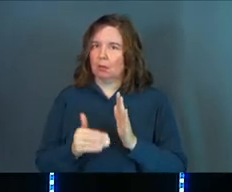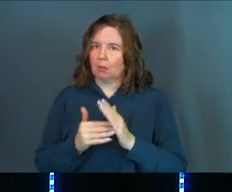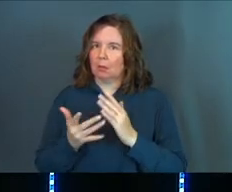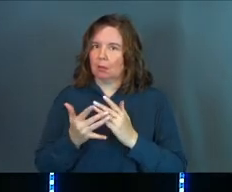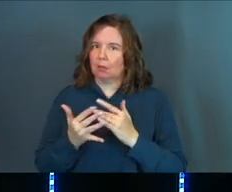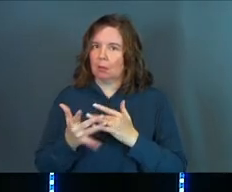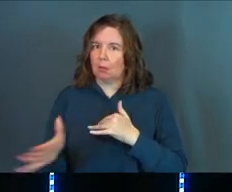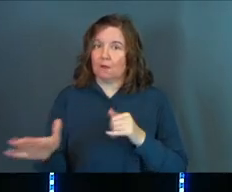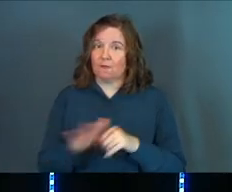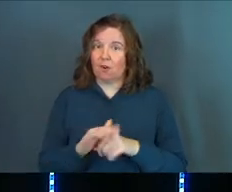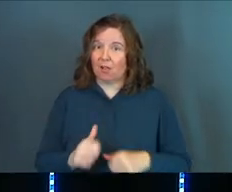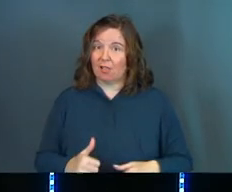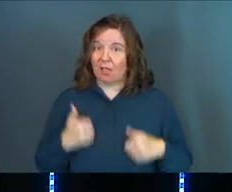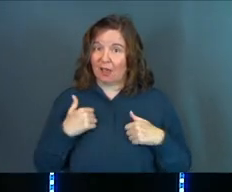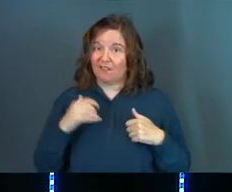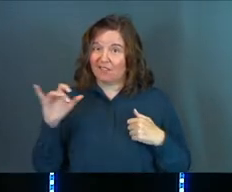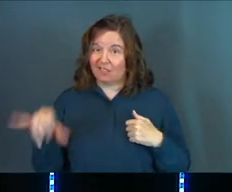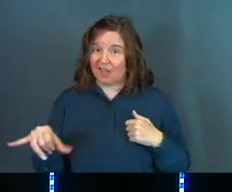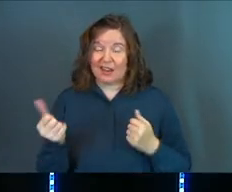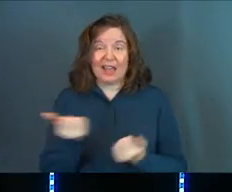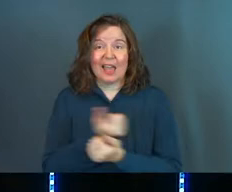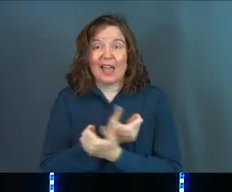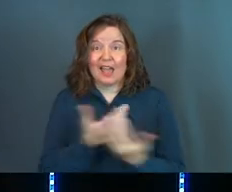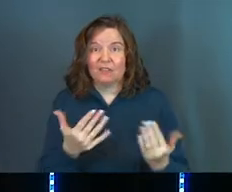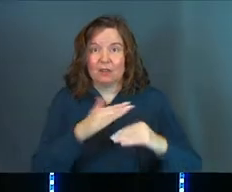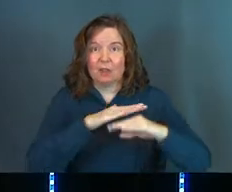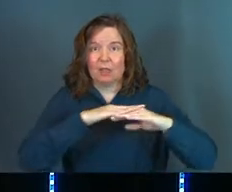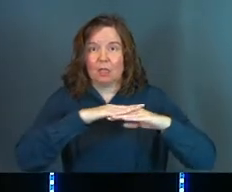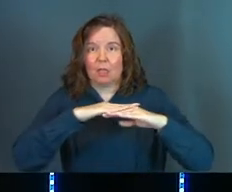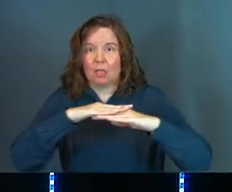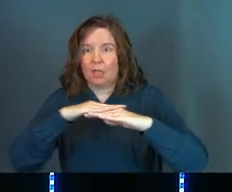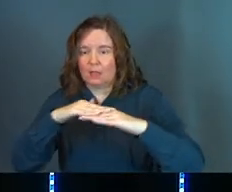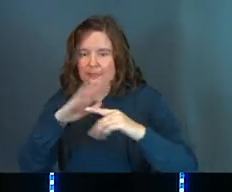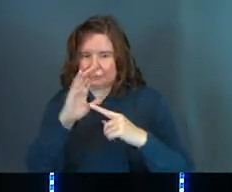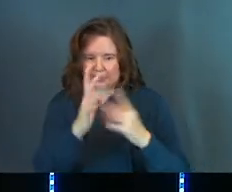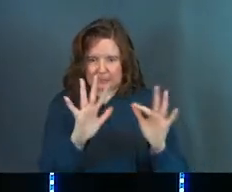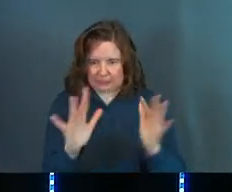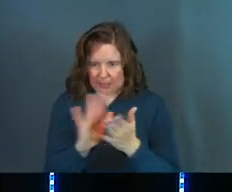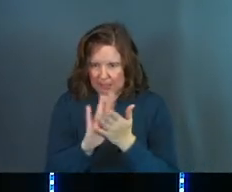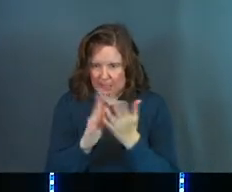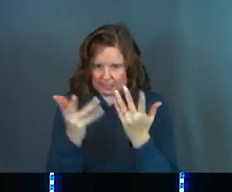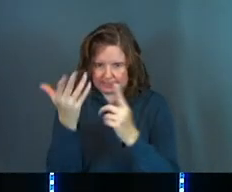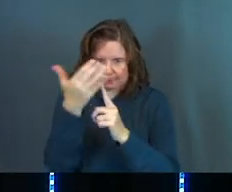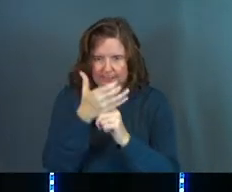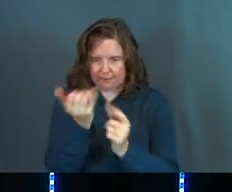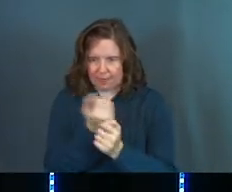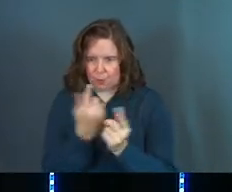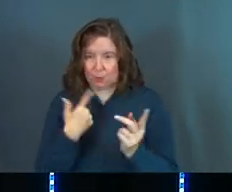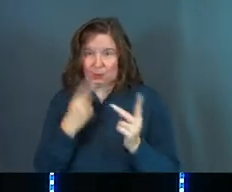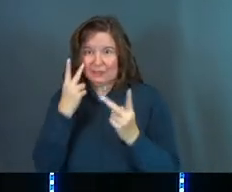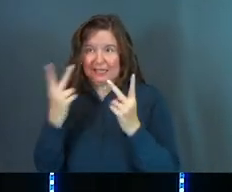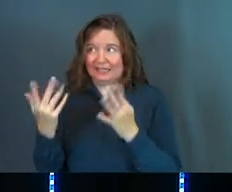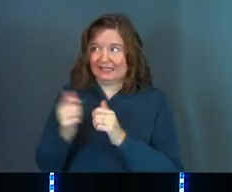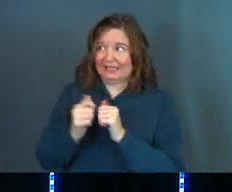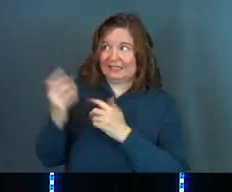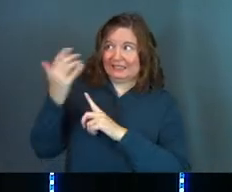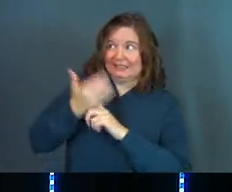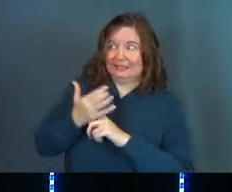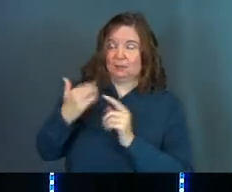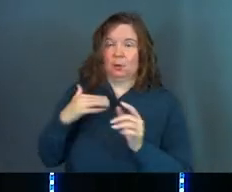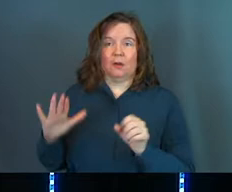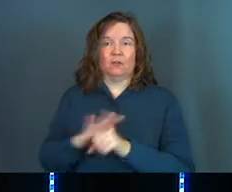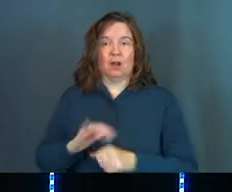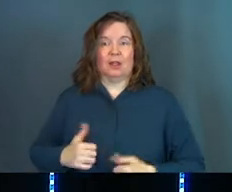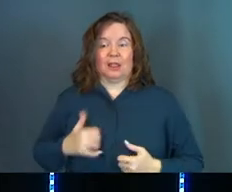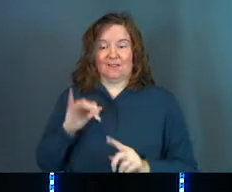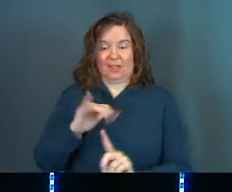how we live our entire lives? Is everything has to be conditioned and cleansed for anybody else to see, and we make our entire